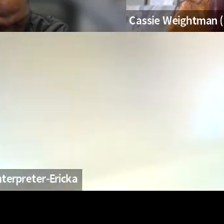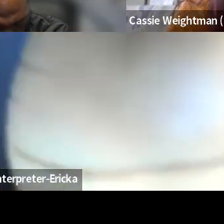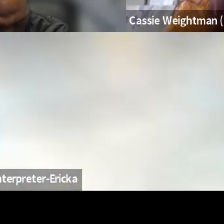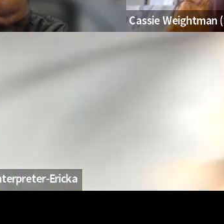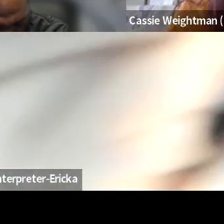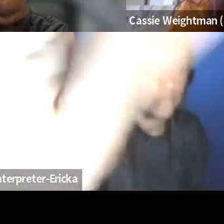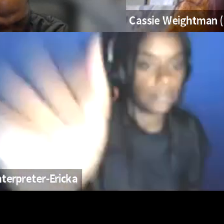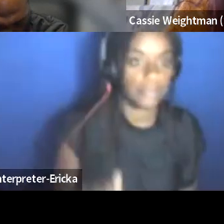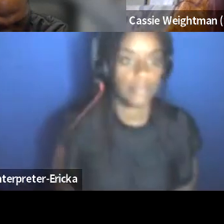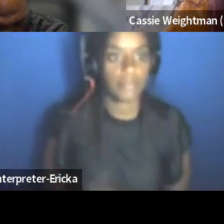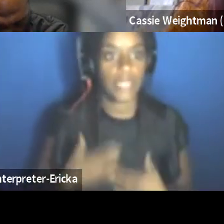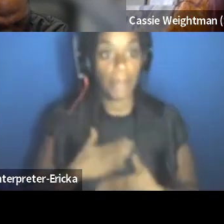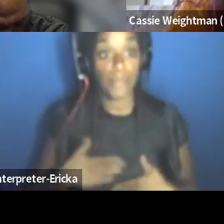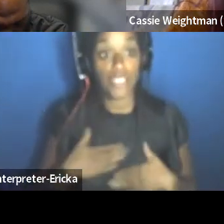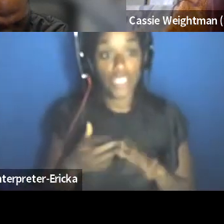really appreciate you saying that, because